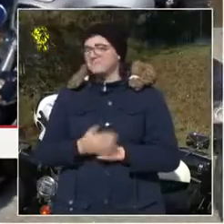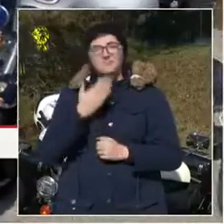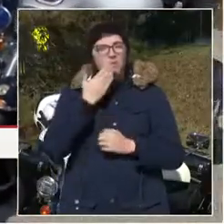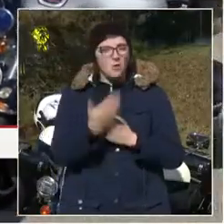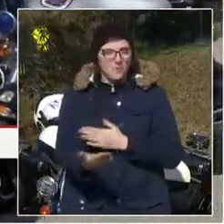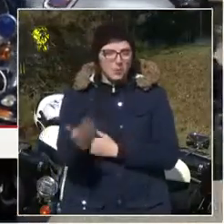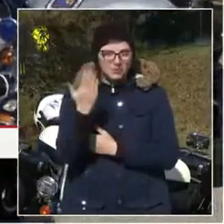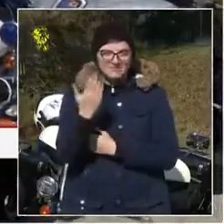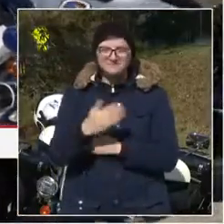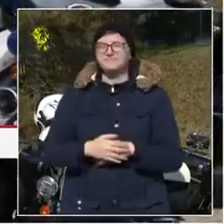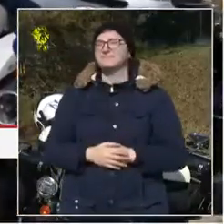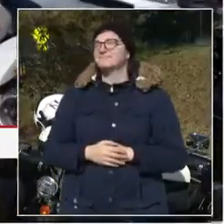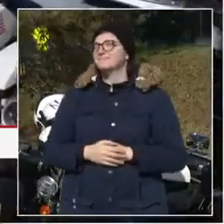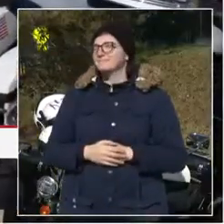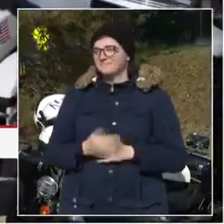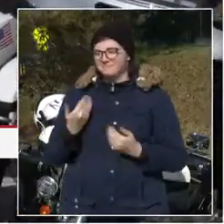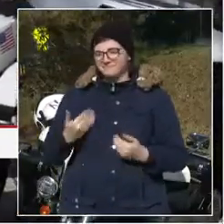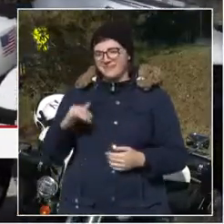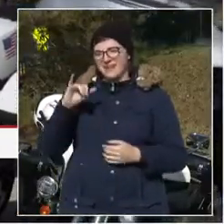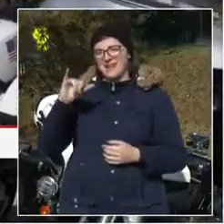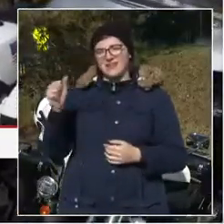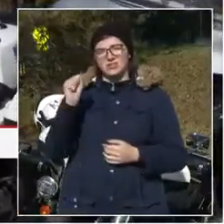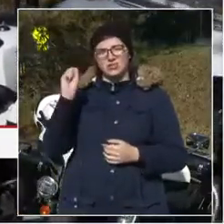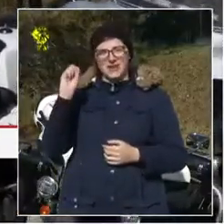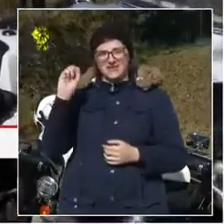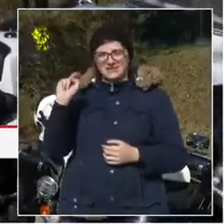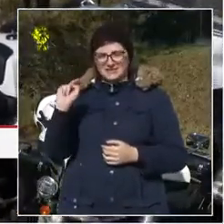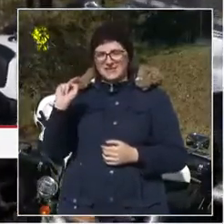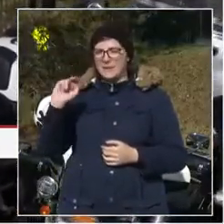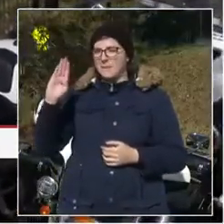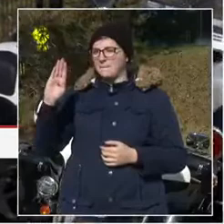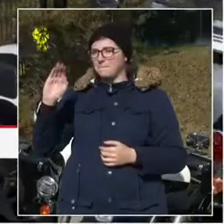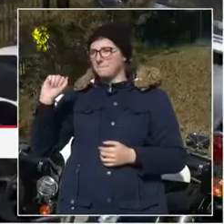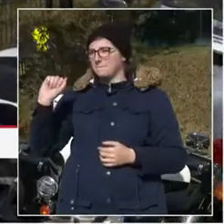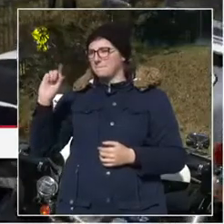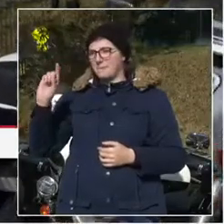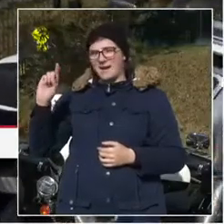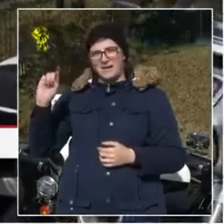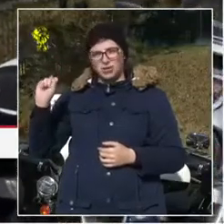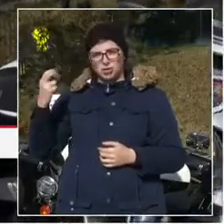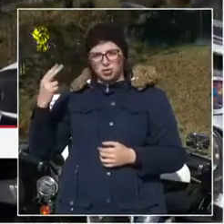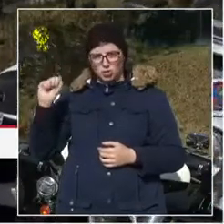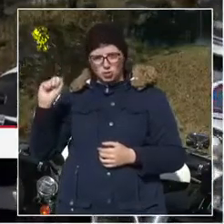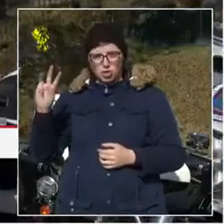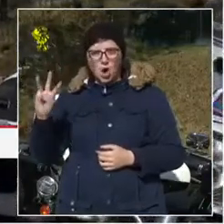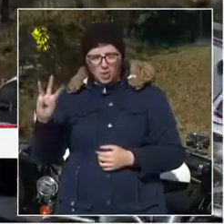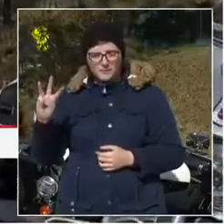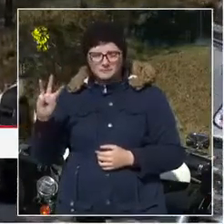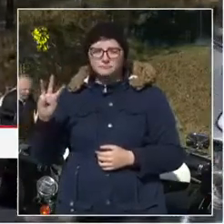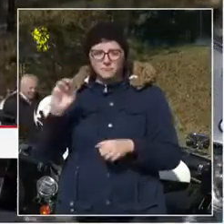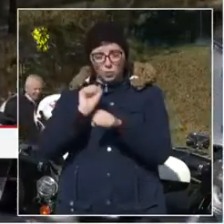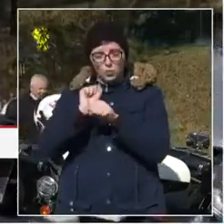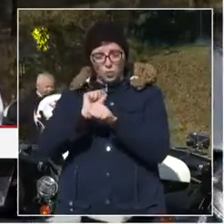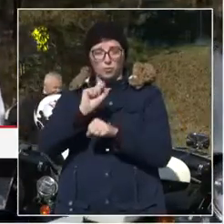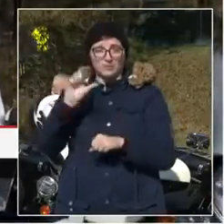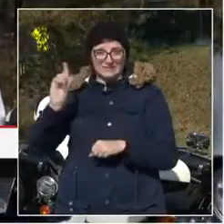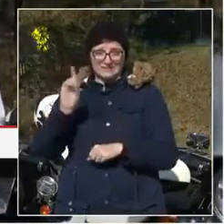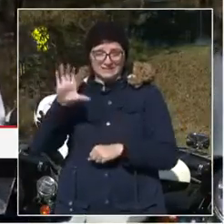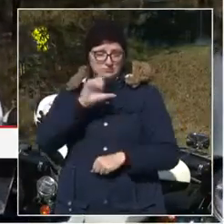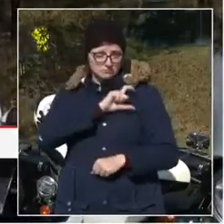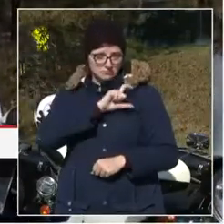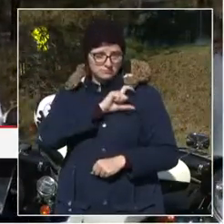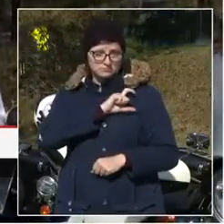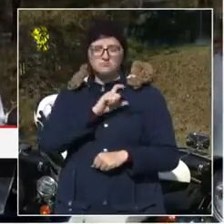Good morning. I am Jason Bagshaw, a commander with the Metropolitan Police Department. The Metropolitan Police Department, alongside our